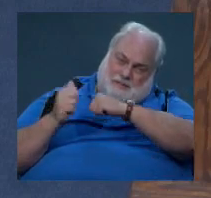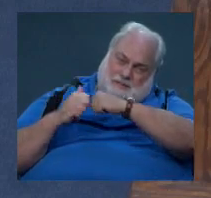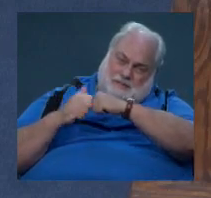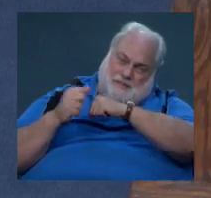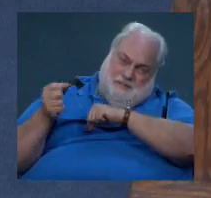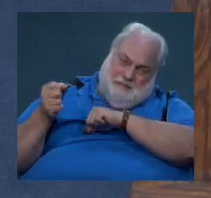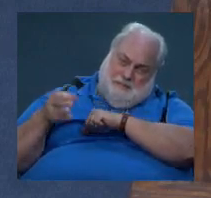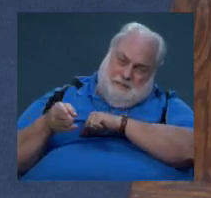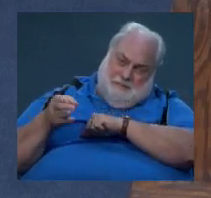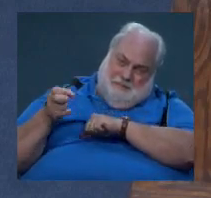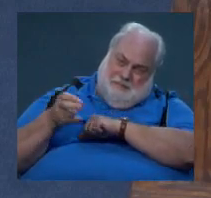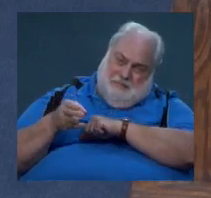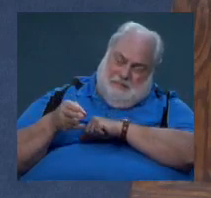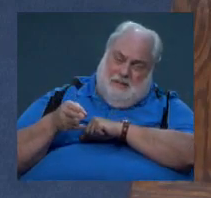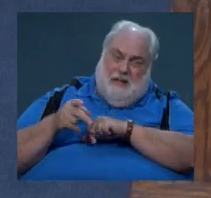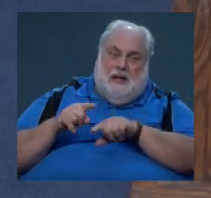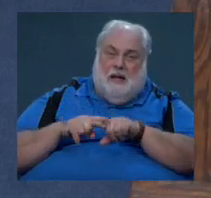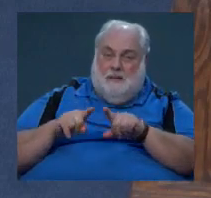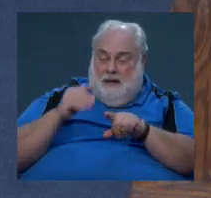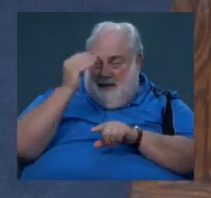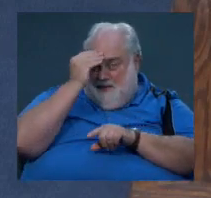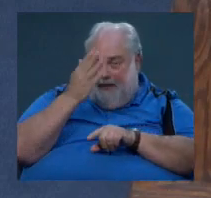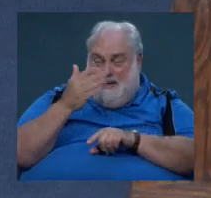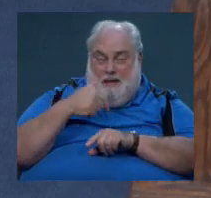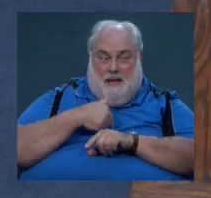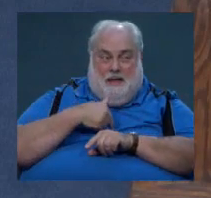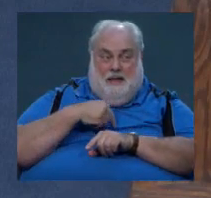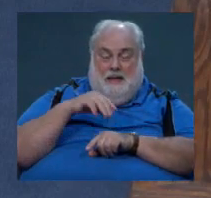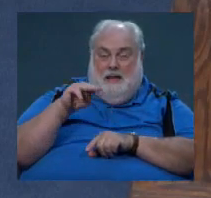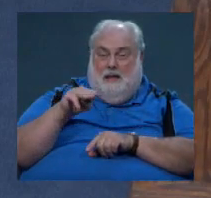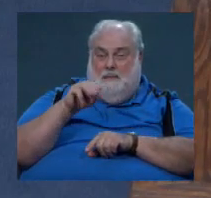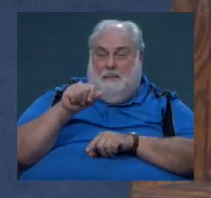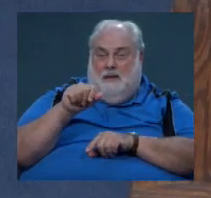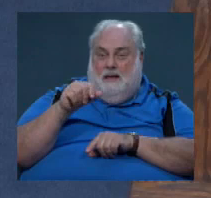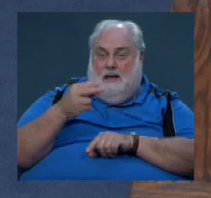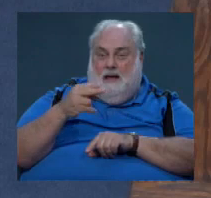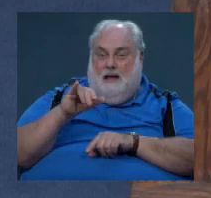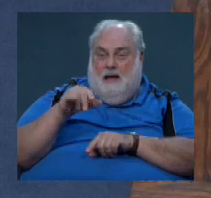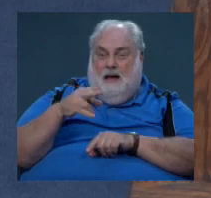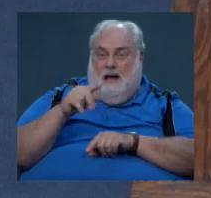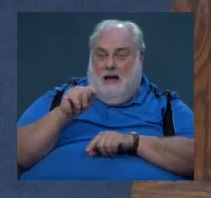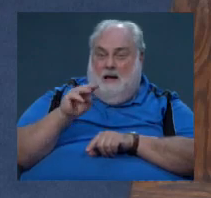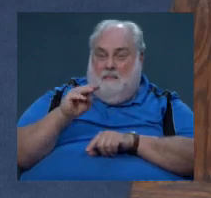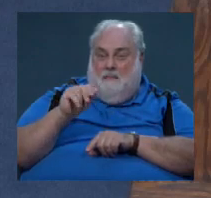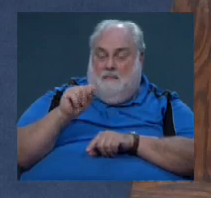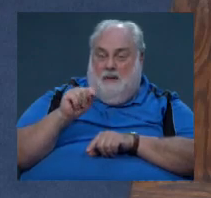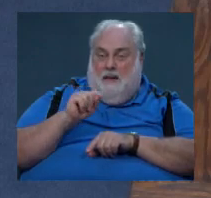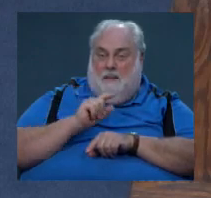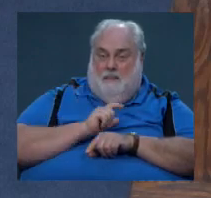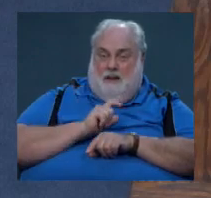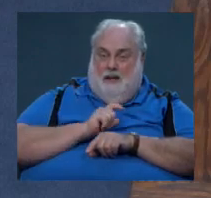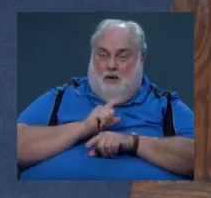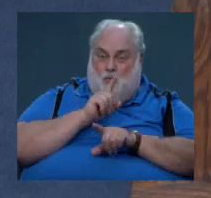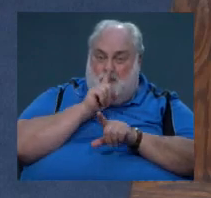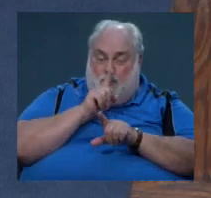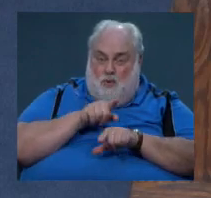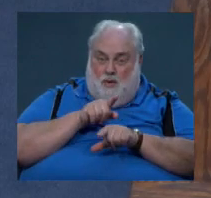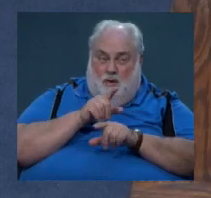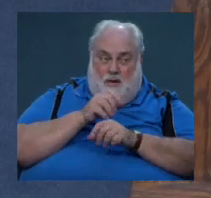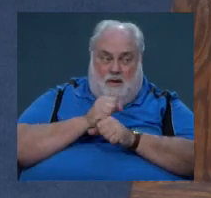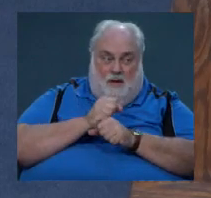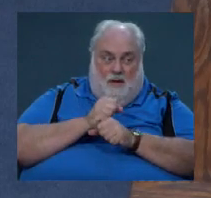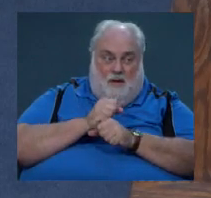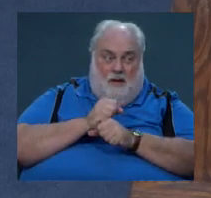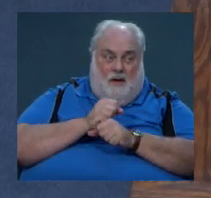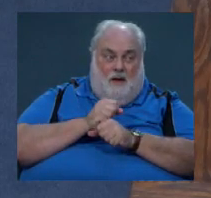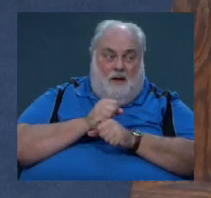I can tell you. Me and Mr. Heitman, we gotten the police report. I don't know what that is or who it is or what